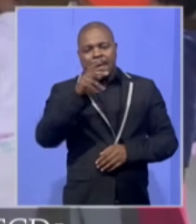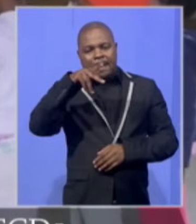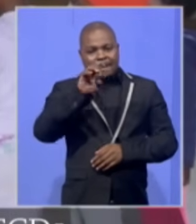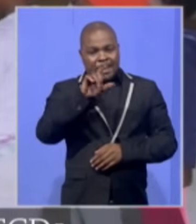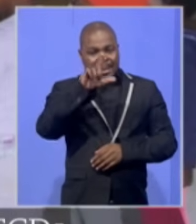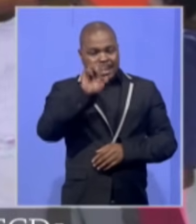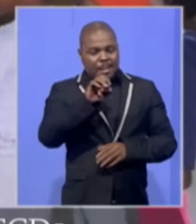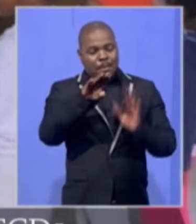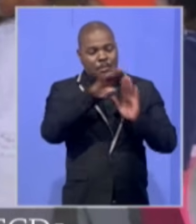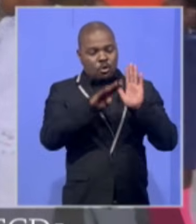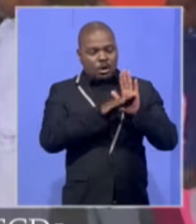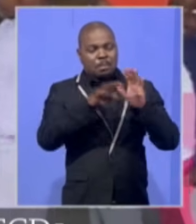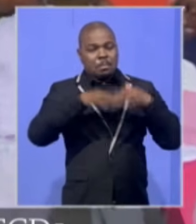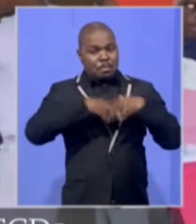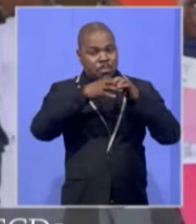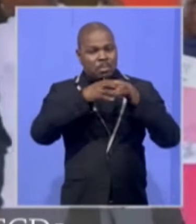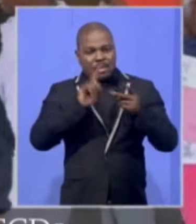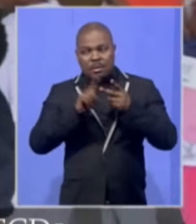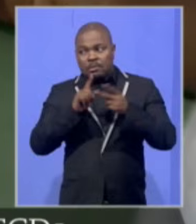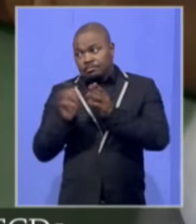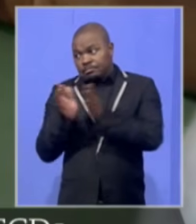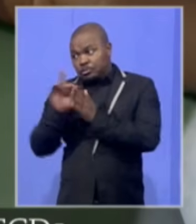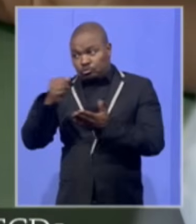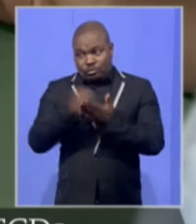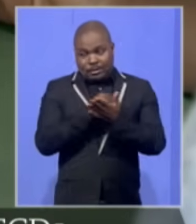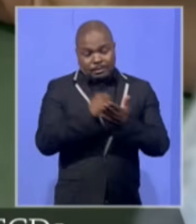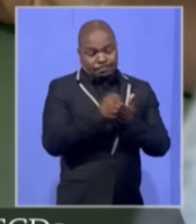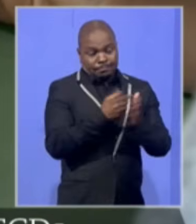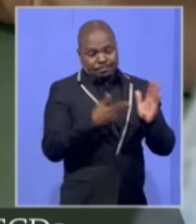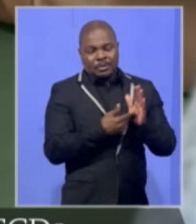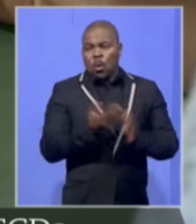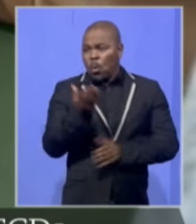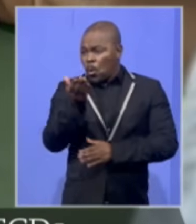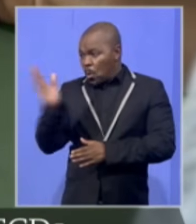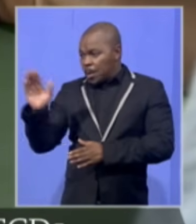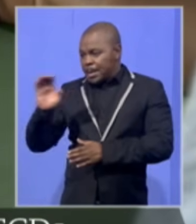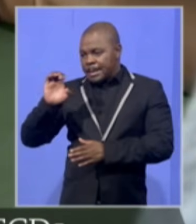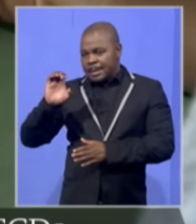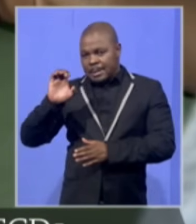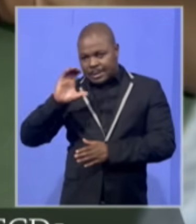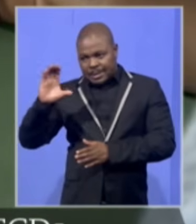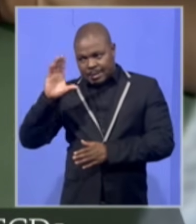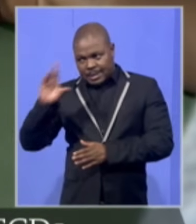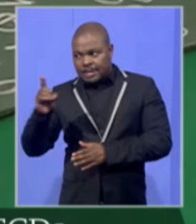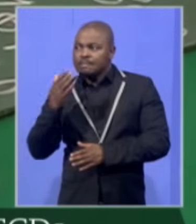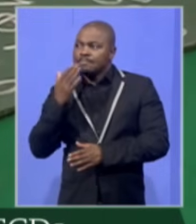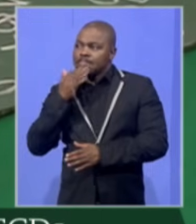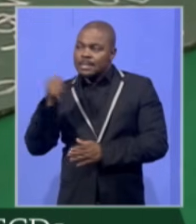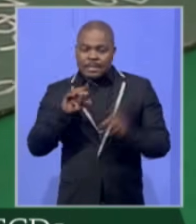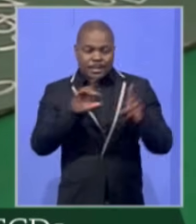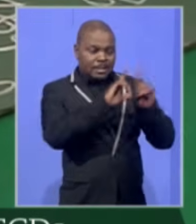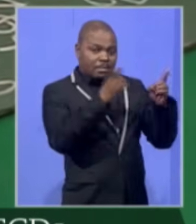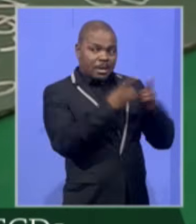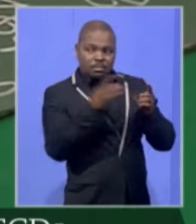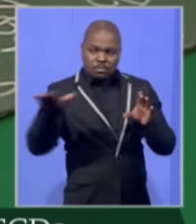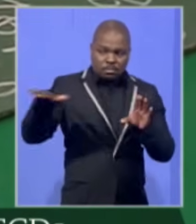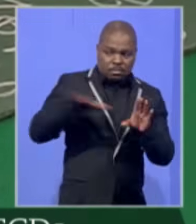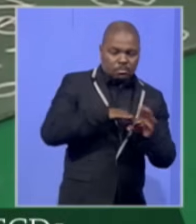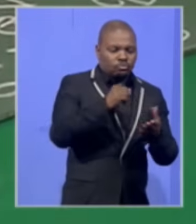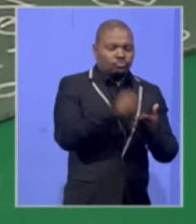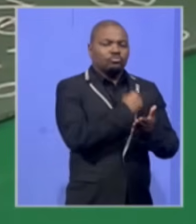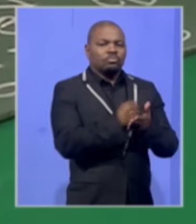ikwadiso ya bontsi ngogola mme le ikuela go ditikwatikwe tsotlhe tsa ECD go ikwadisa le lefapha. Le ipeetse selekanyetso sa